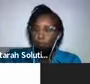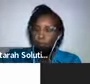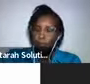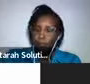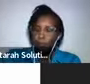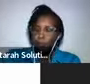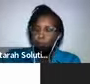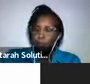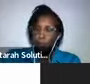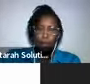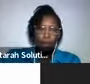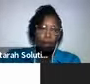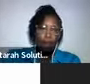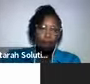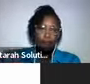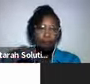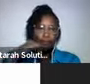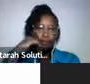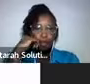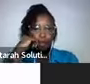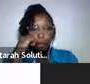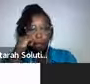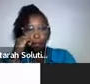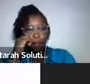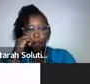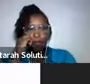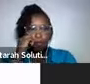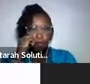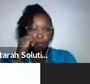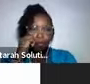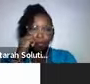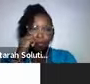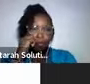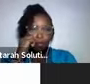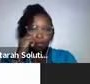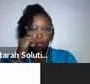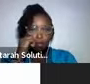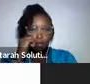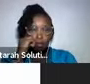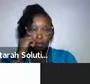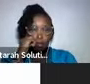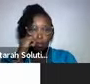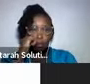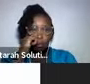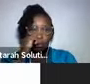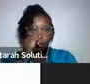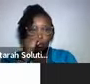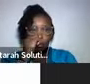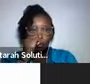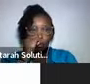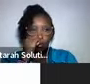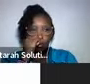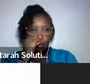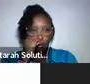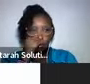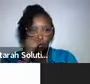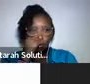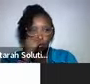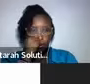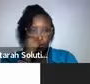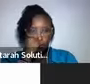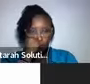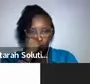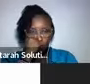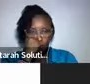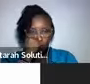is. So our process usually begins, you need to understand who your client is. You need to document their journey. You